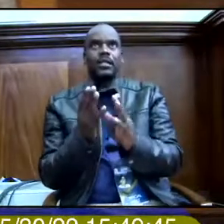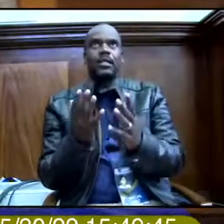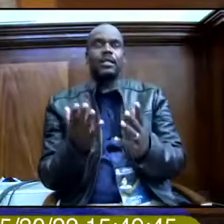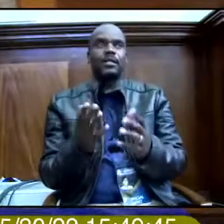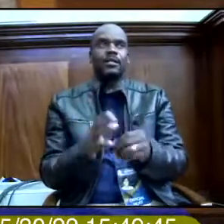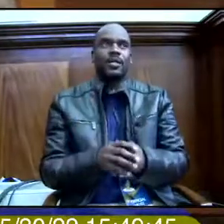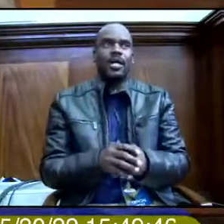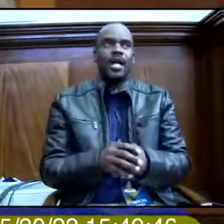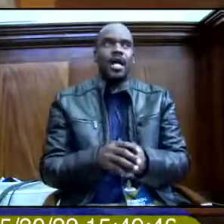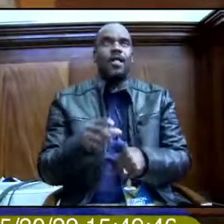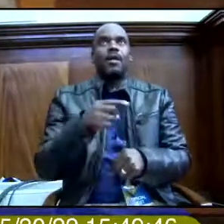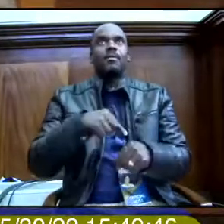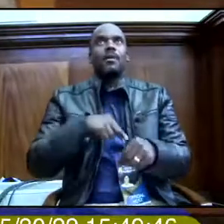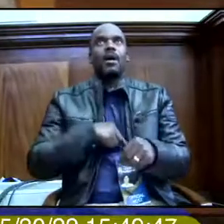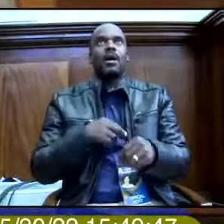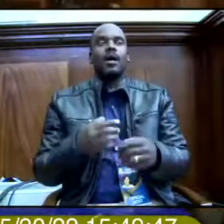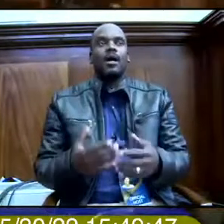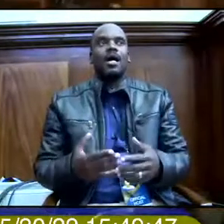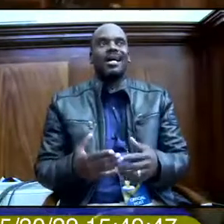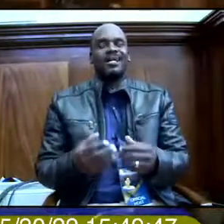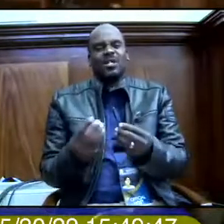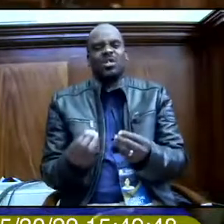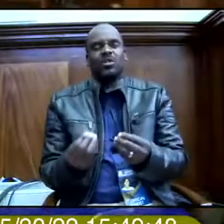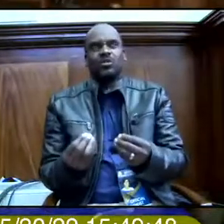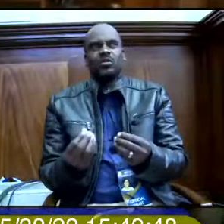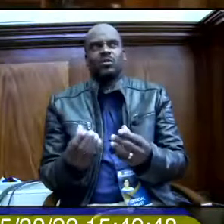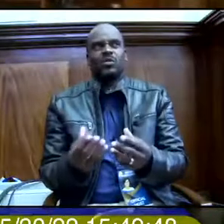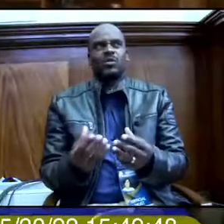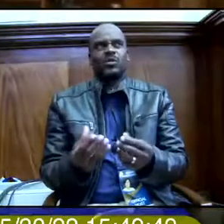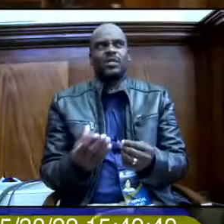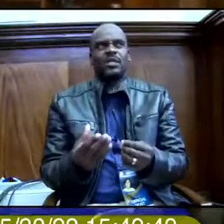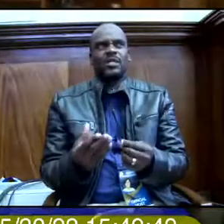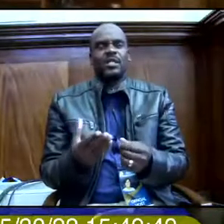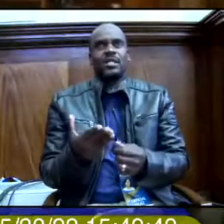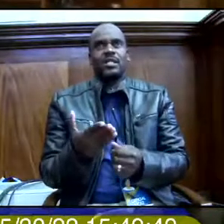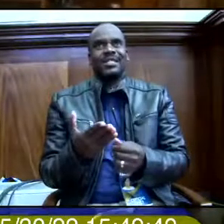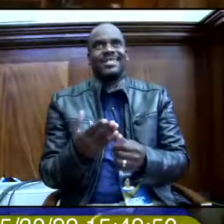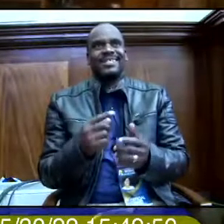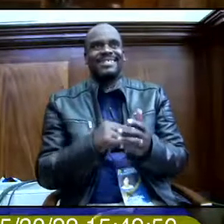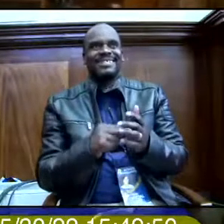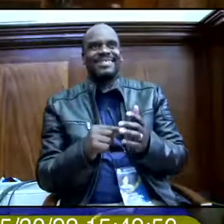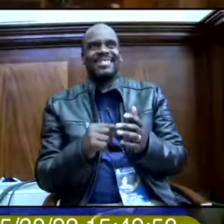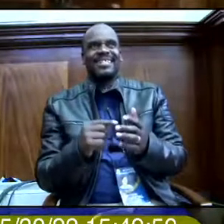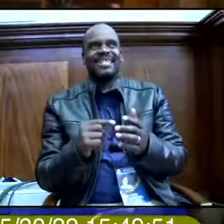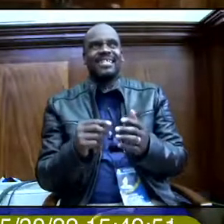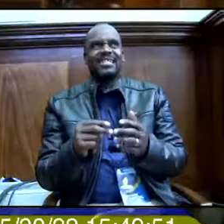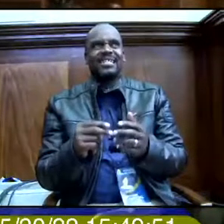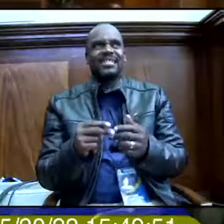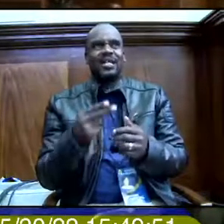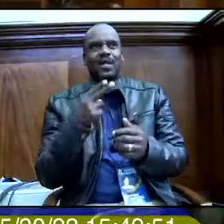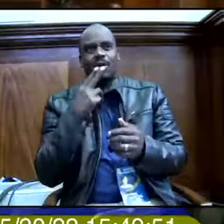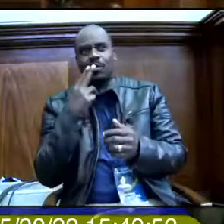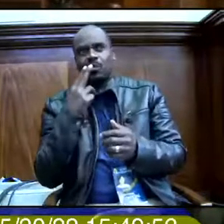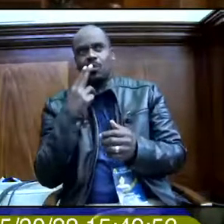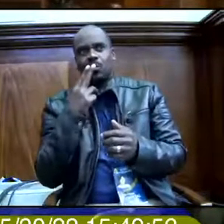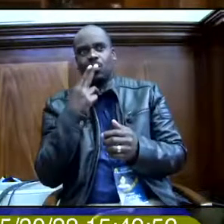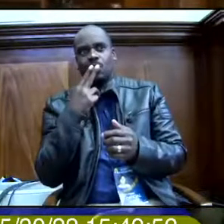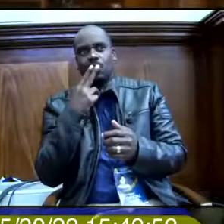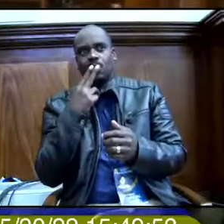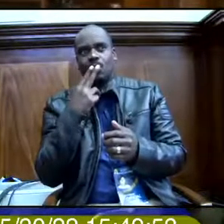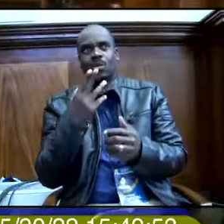include amongst others soft drinks beverages tobacco and cigarettes sugary and sweetened